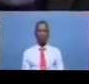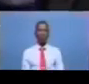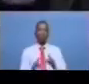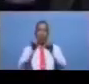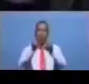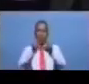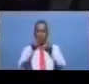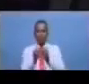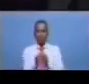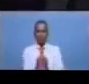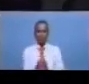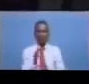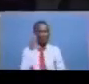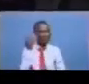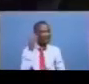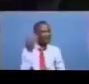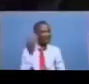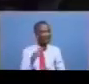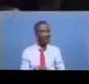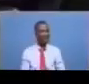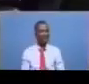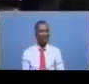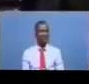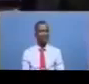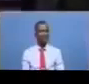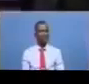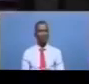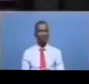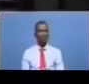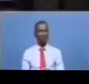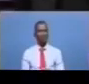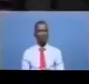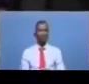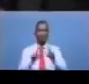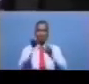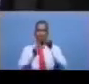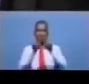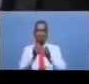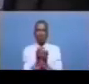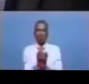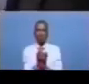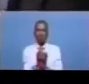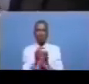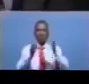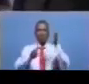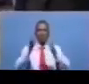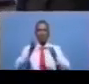the court said, for which reason. Okay, so among the points you've raised in the ruling of the